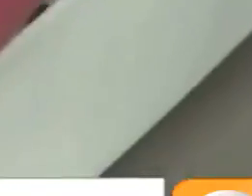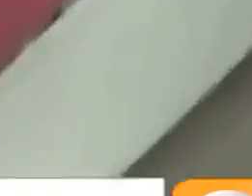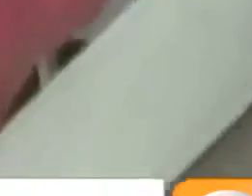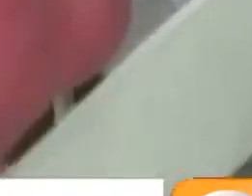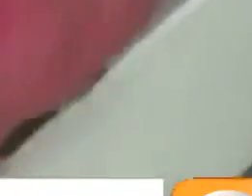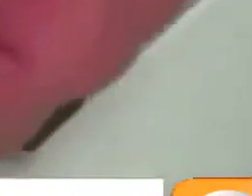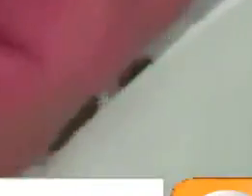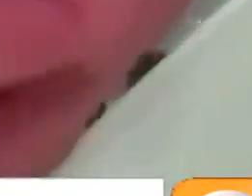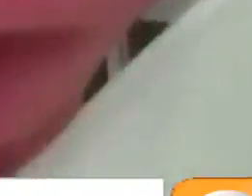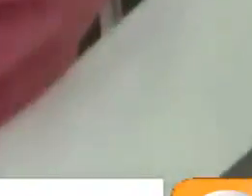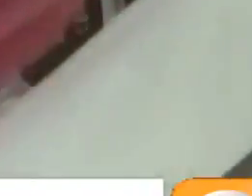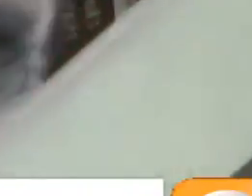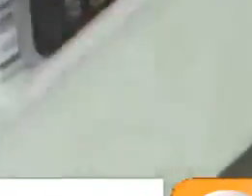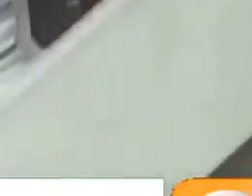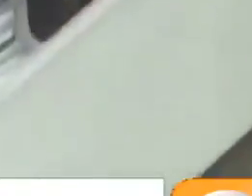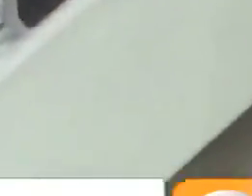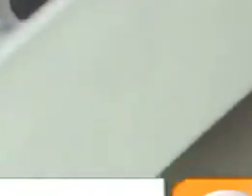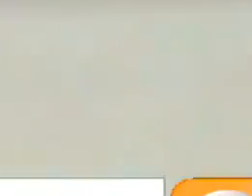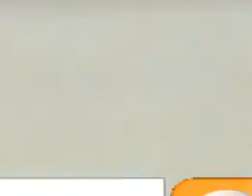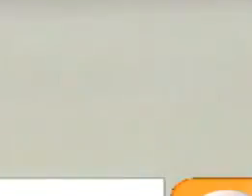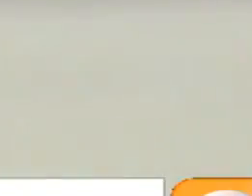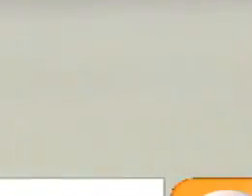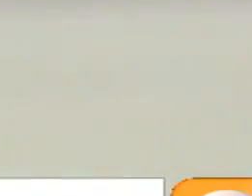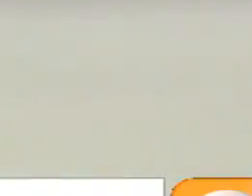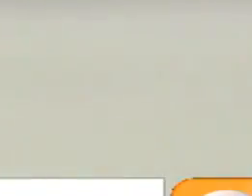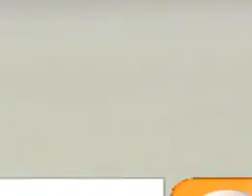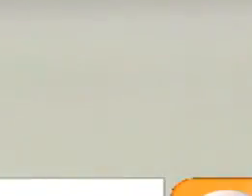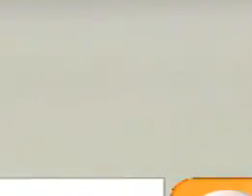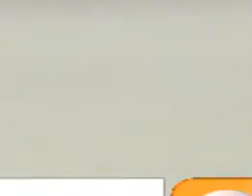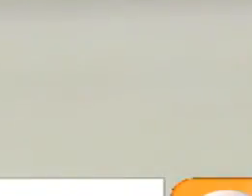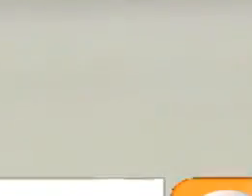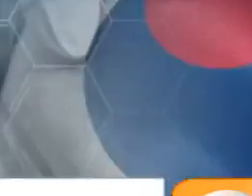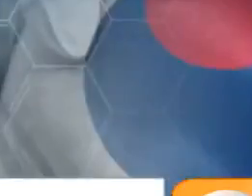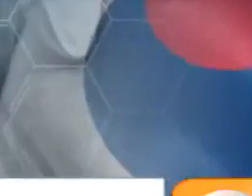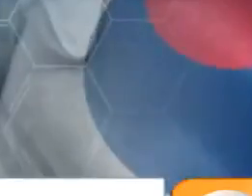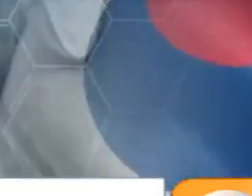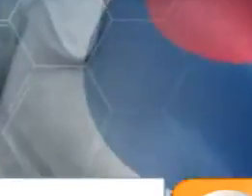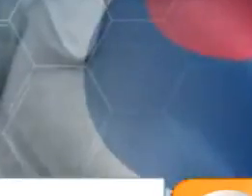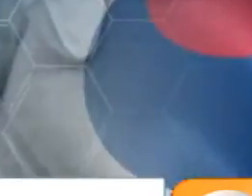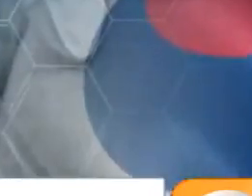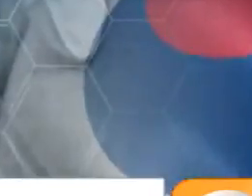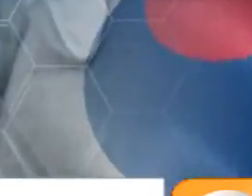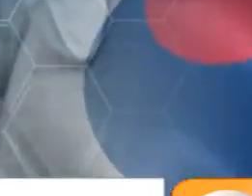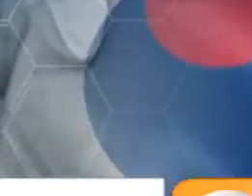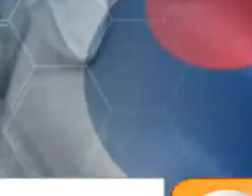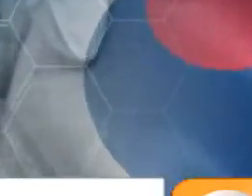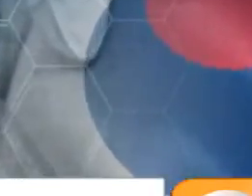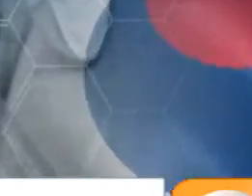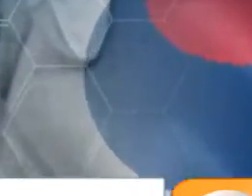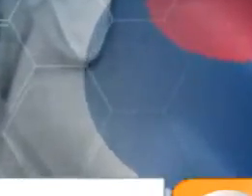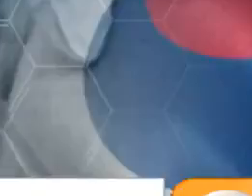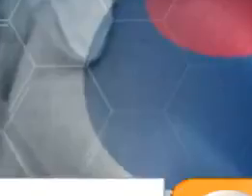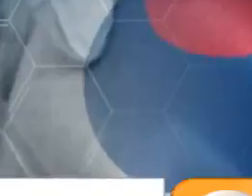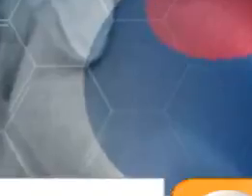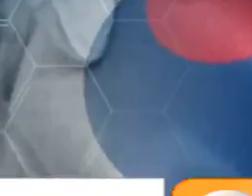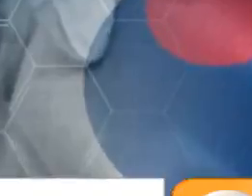country. 499 medical workers participated in a vaccine mix-and-match study. 100 of them received AstraZeneca